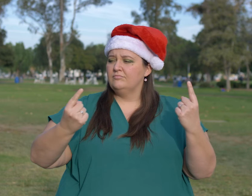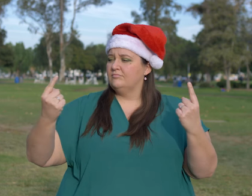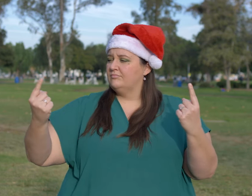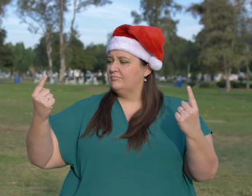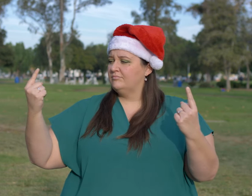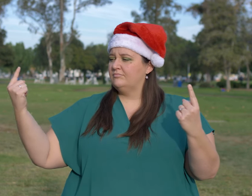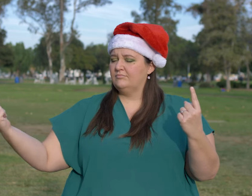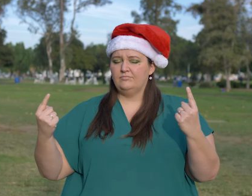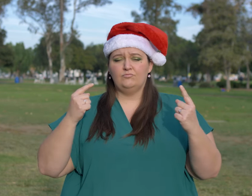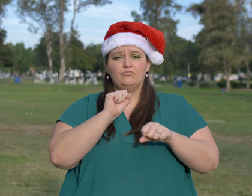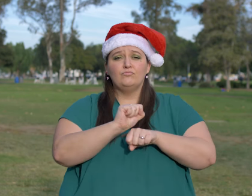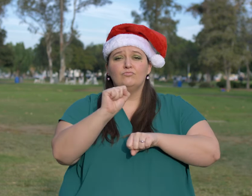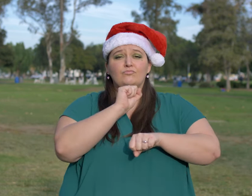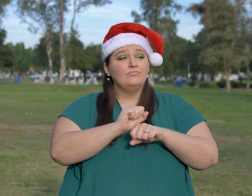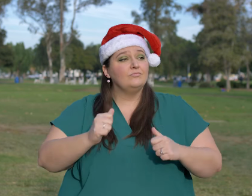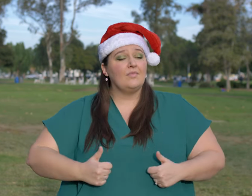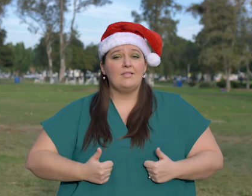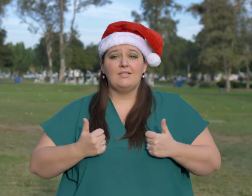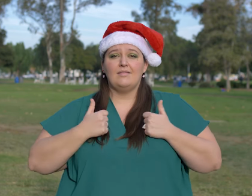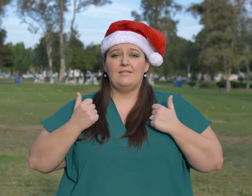homes. They've done their jobs and now